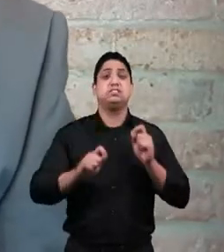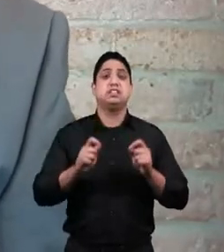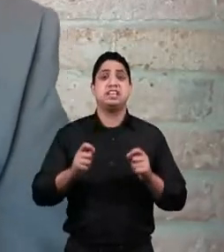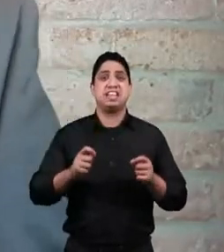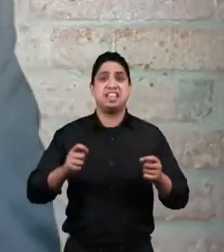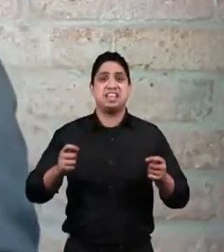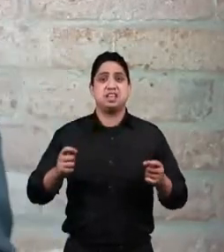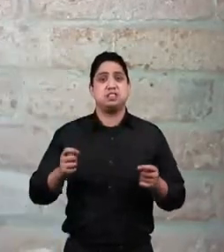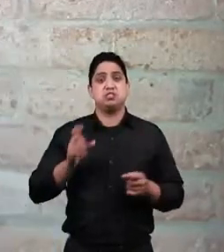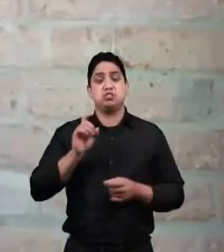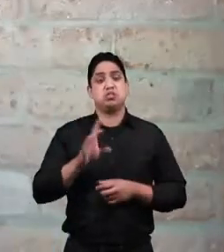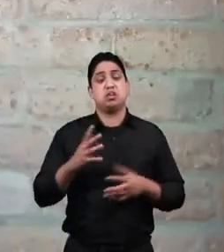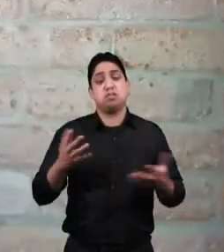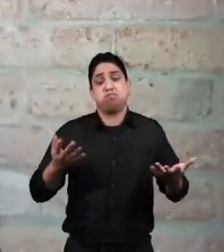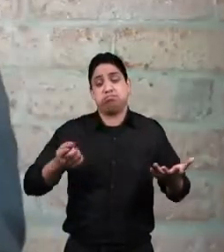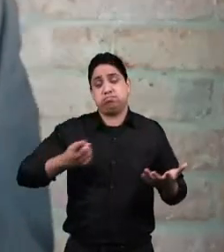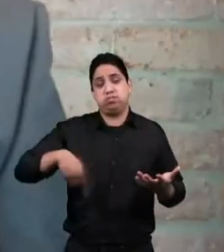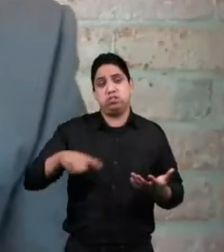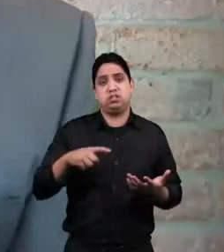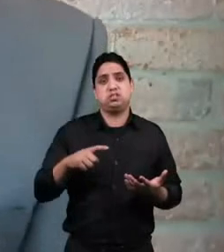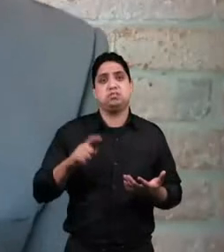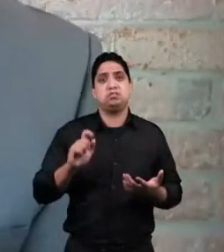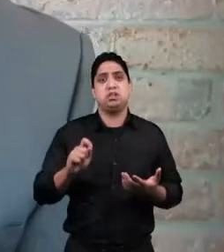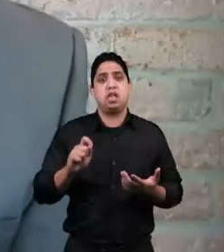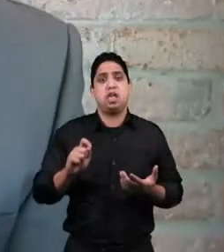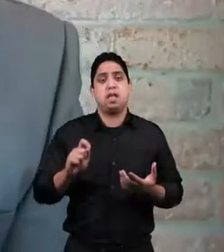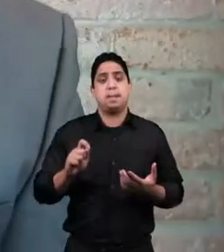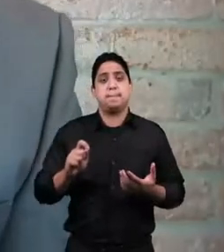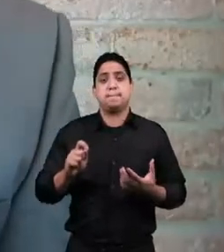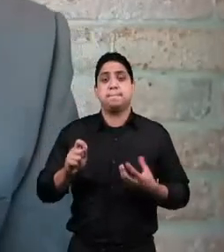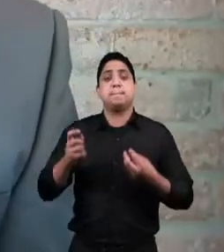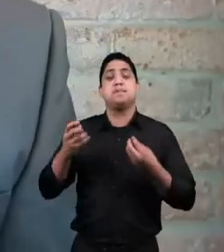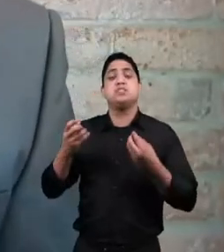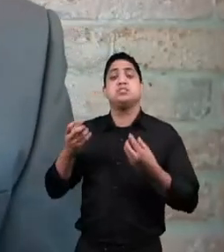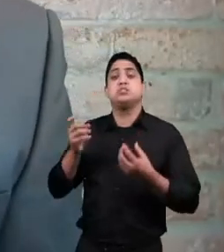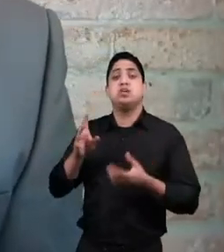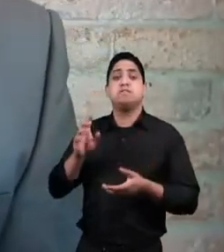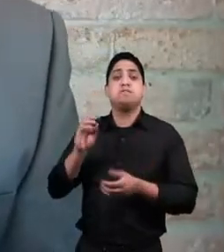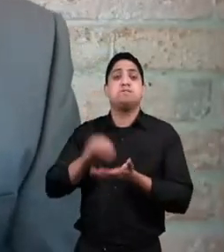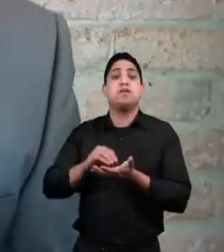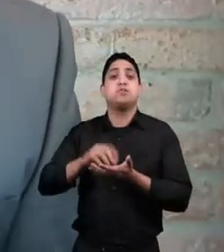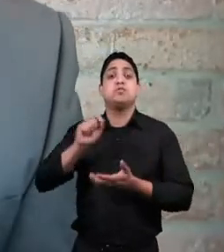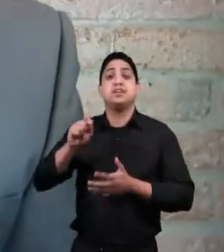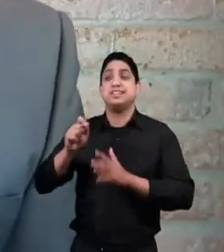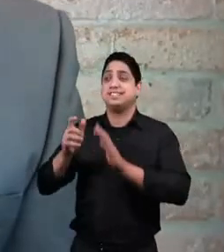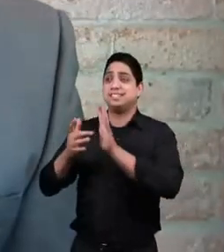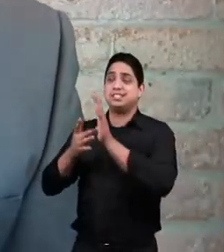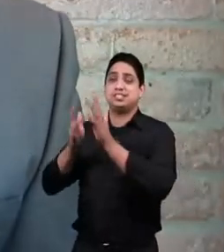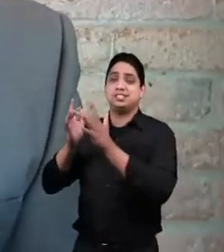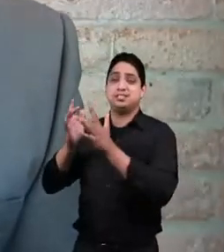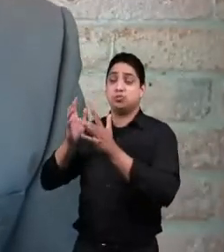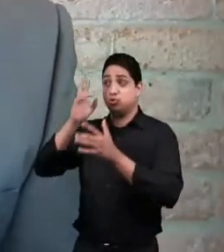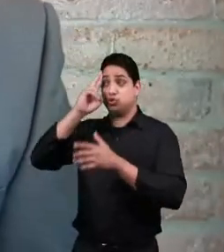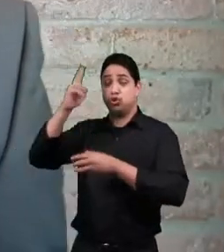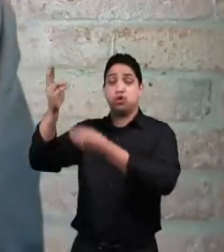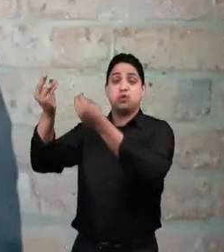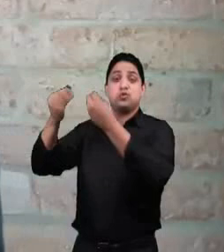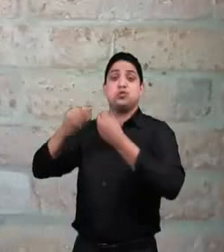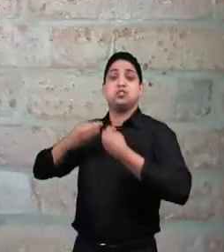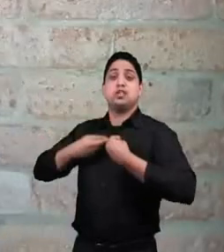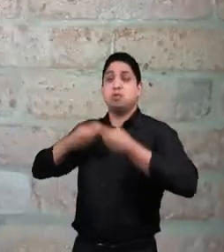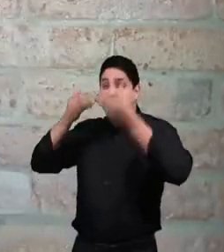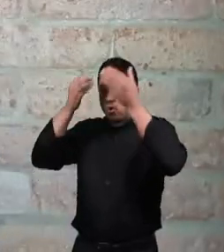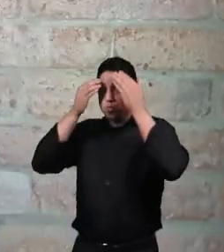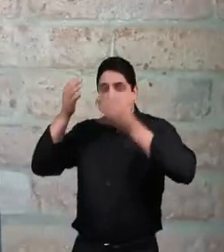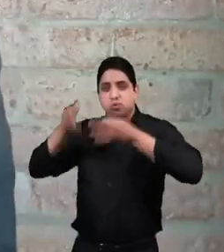this telling the brethren that now we are able to receive from the hand of the